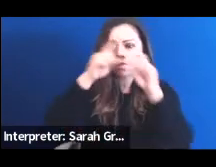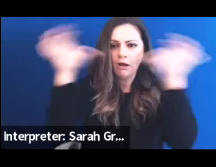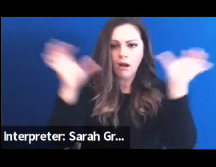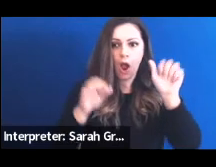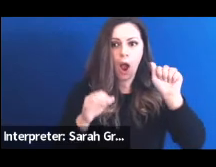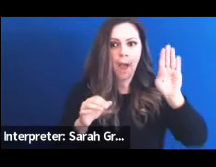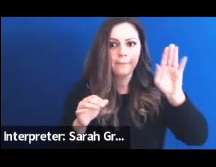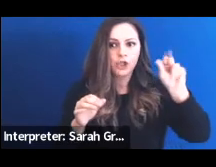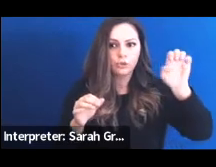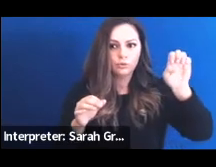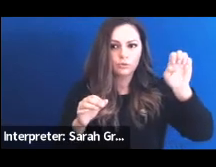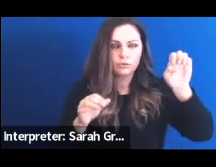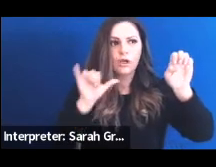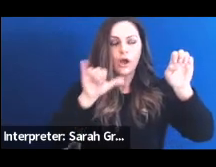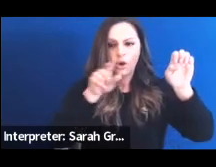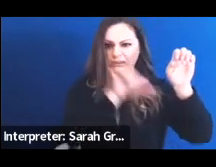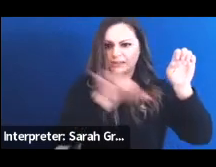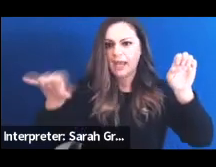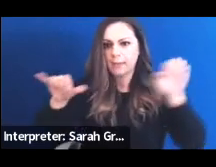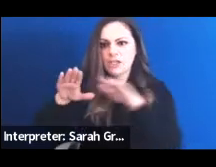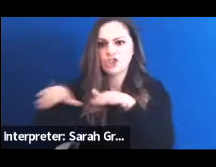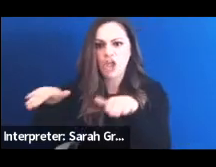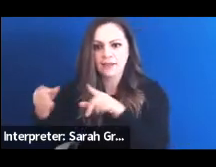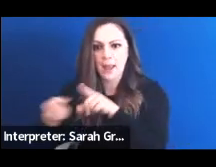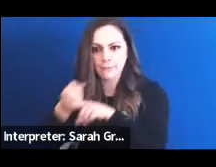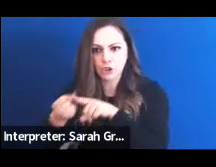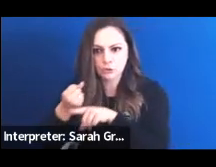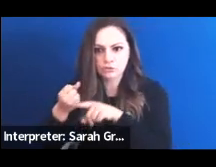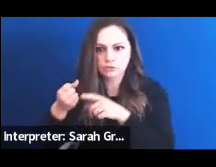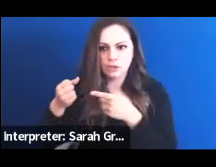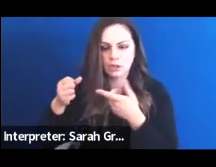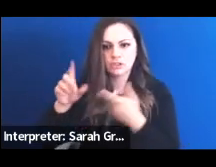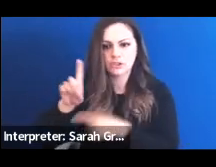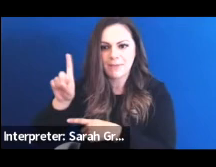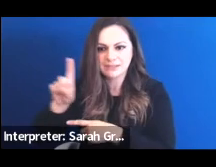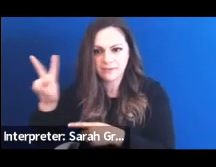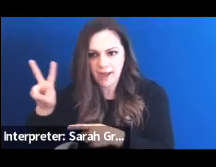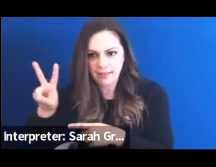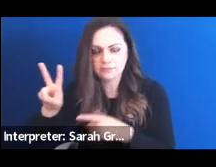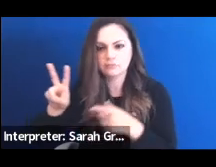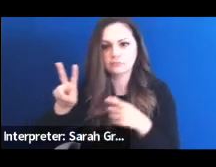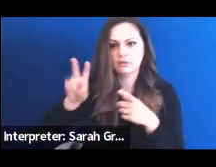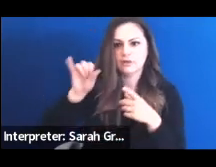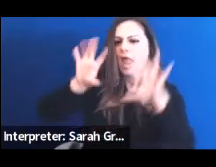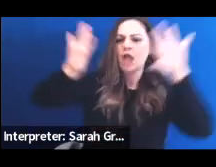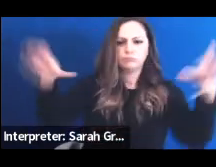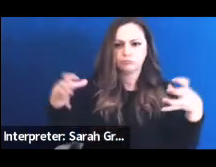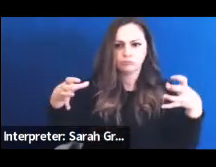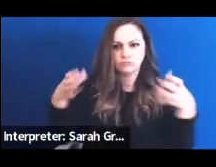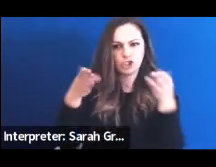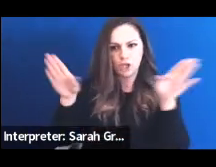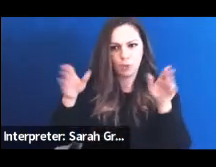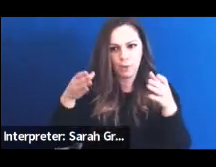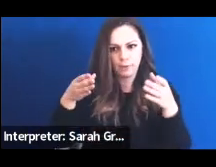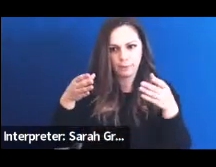think y'all would agree is not a real good neighborhood to hang out in. And it's also not accurate